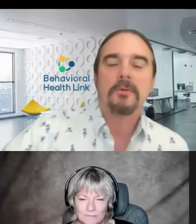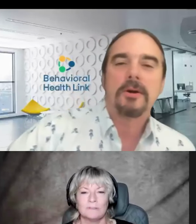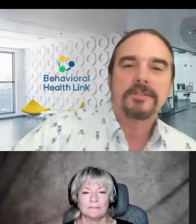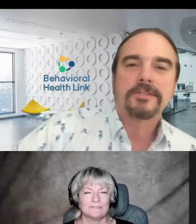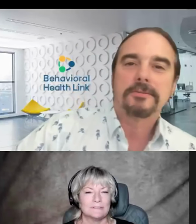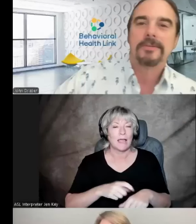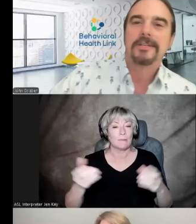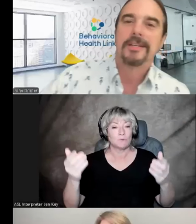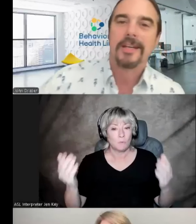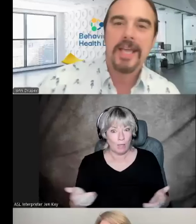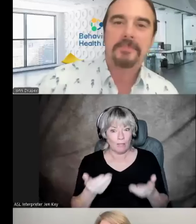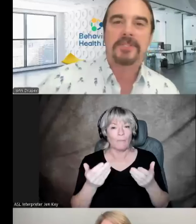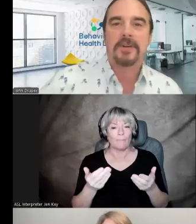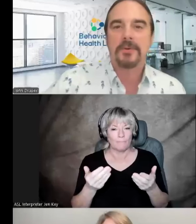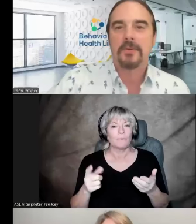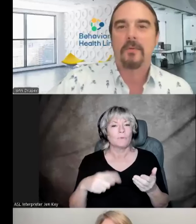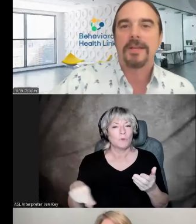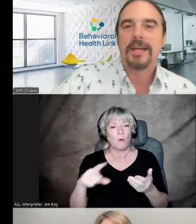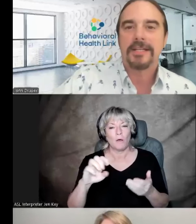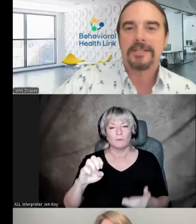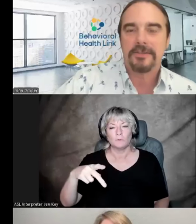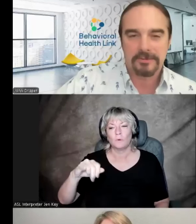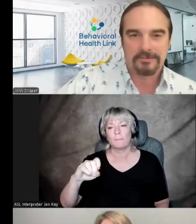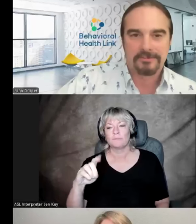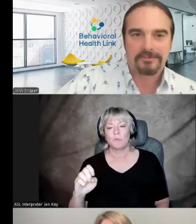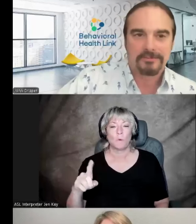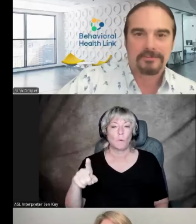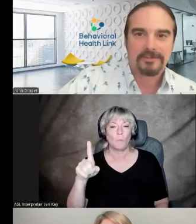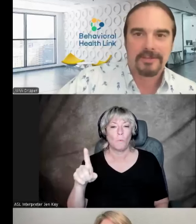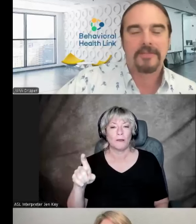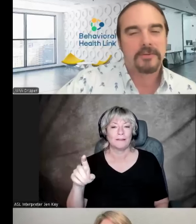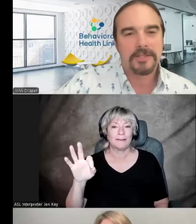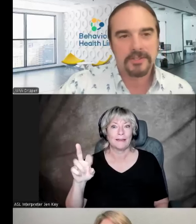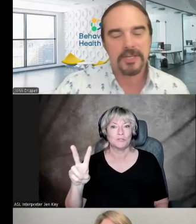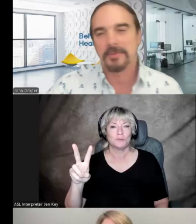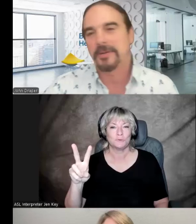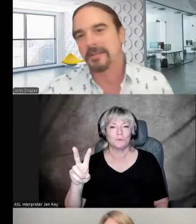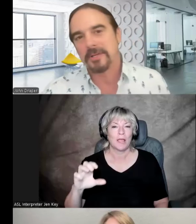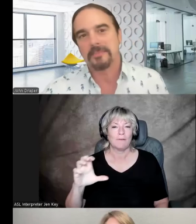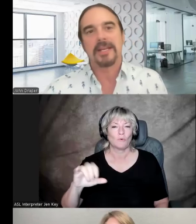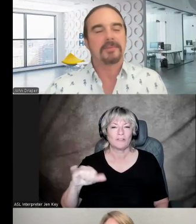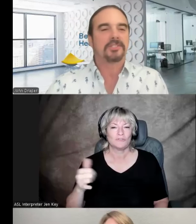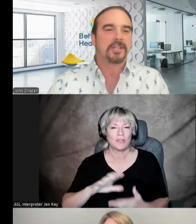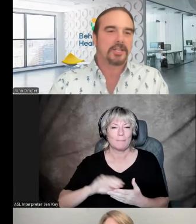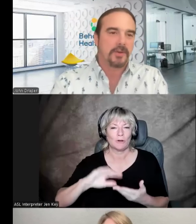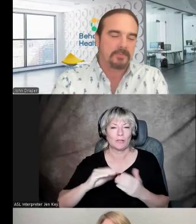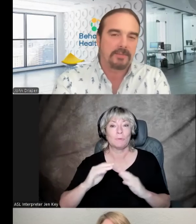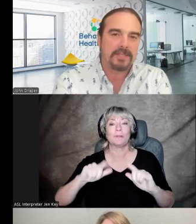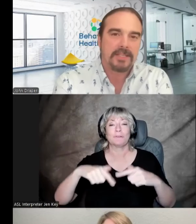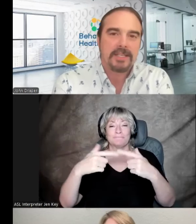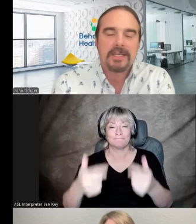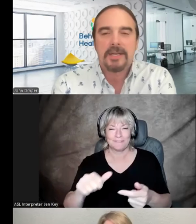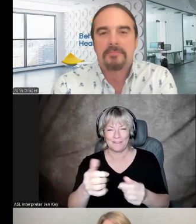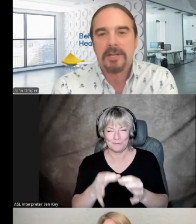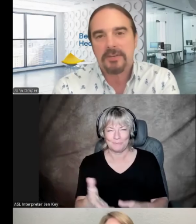welcome you all to episode 192 of the Crisis Jam Learning Community. My name is John Draper. I'm